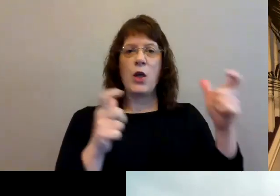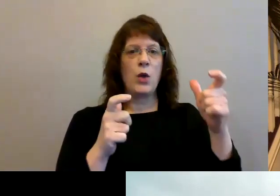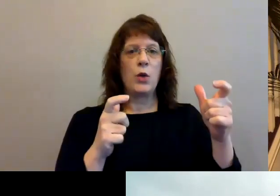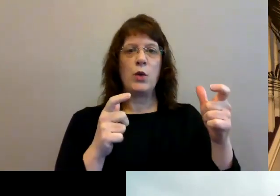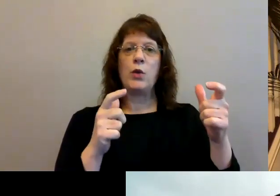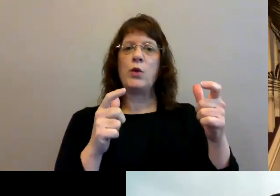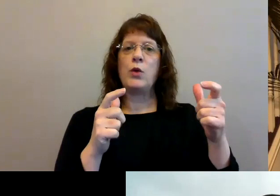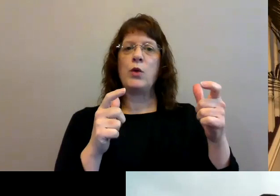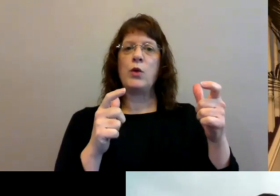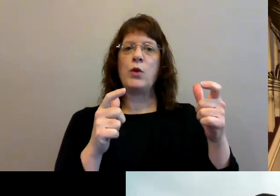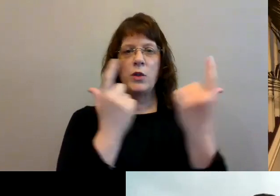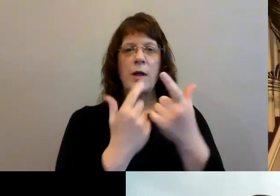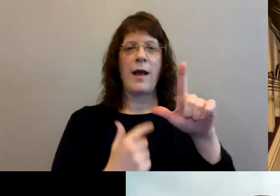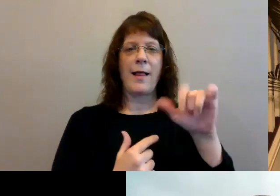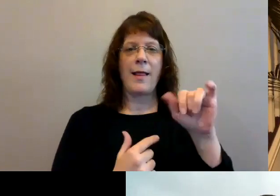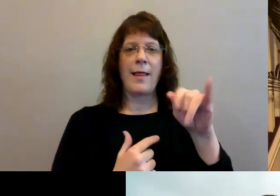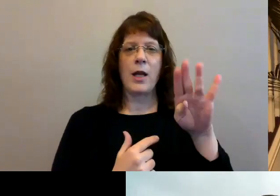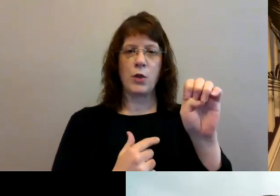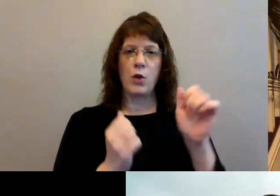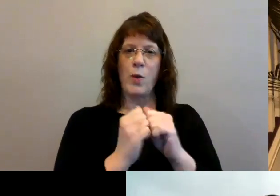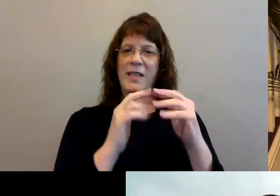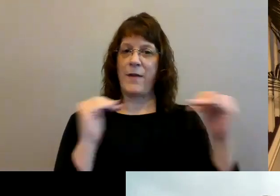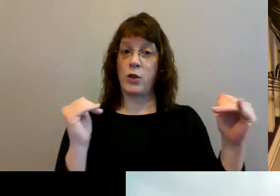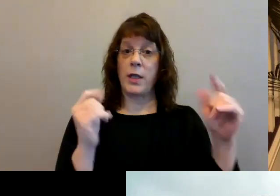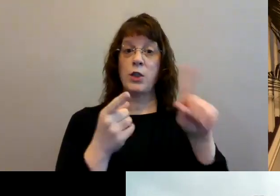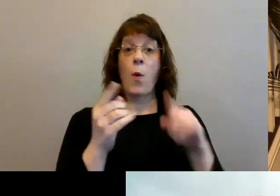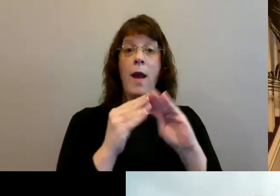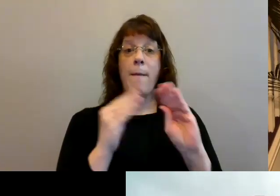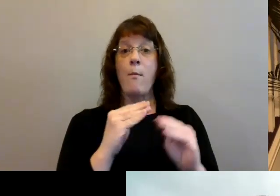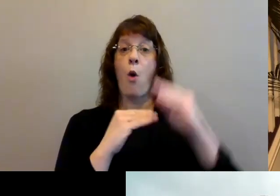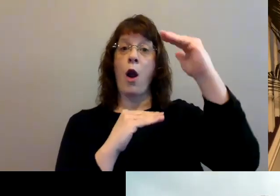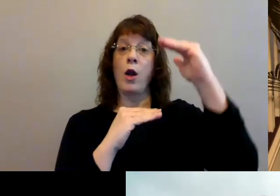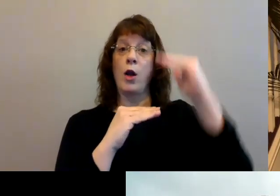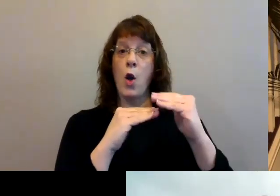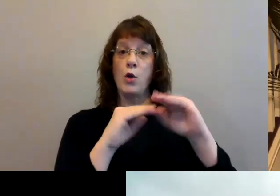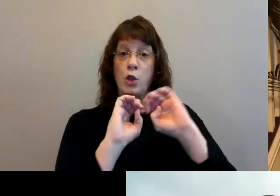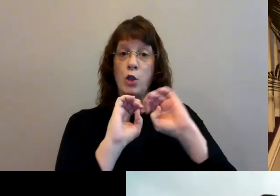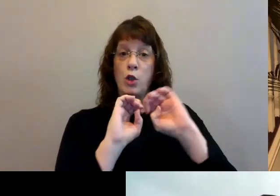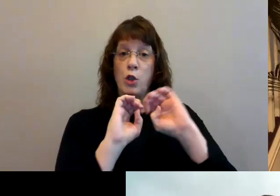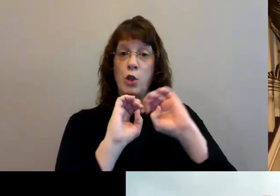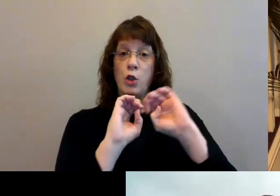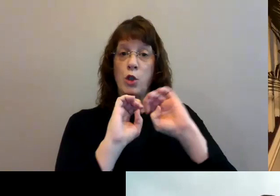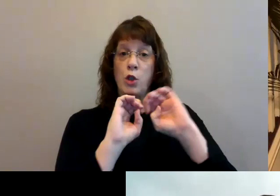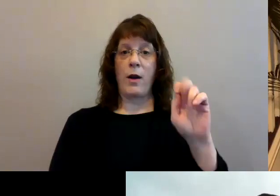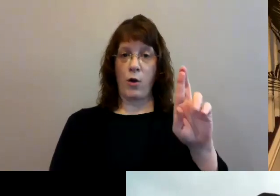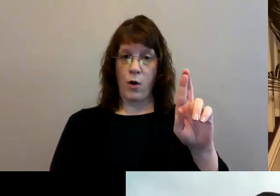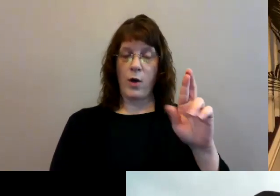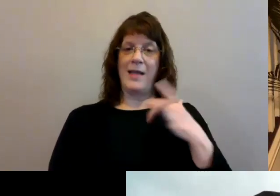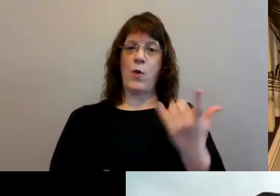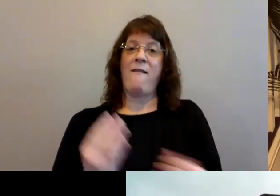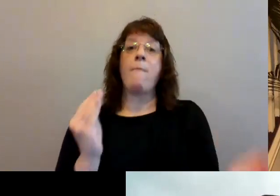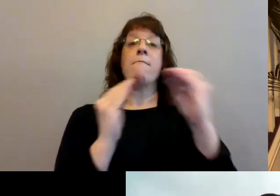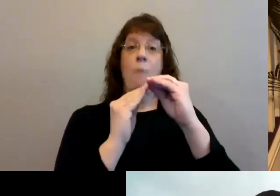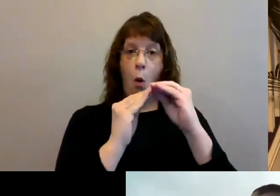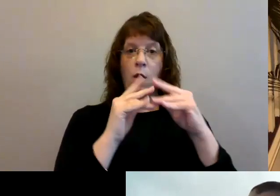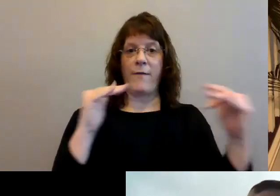latitudinal gradient in diversity. So as you get closer to the equator, typically you have an increase in